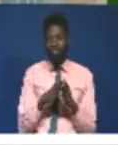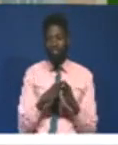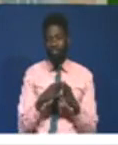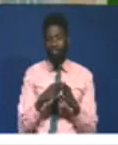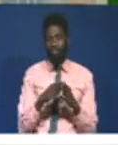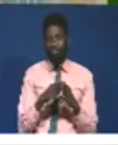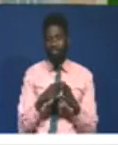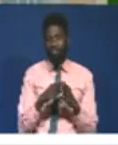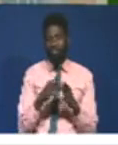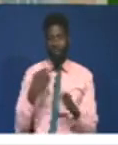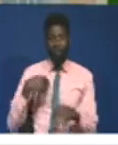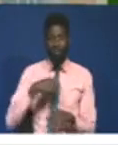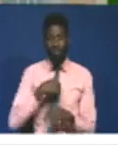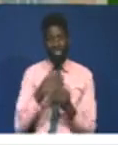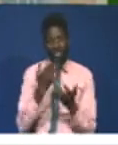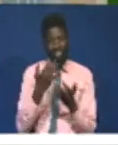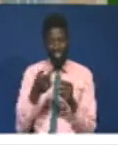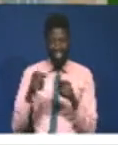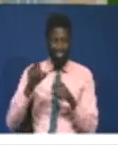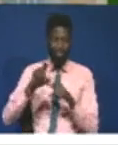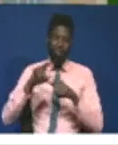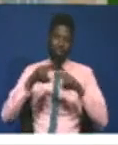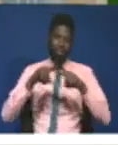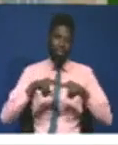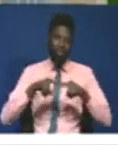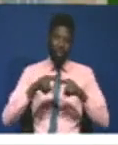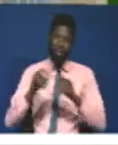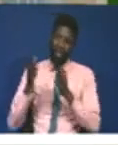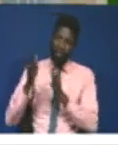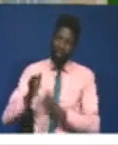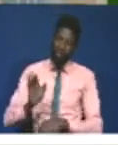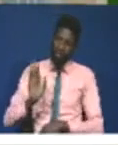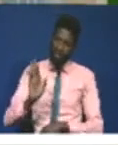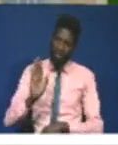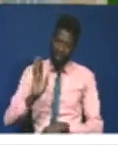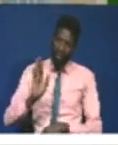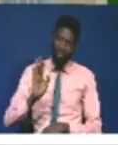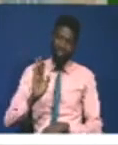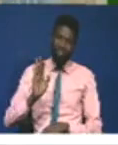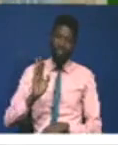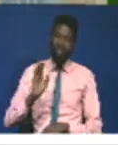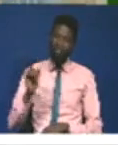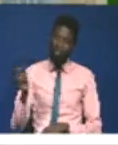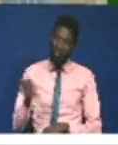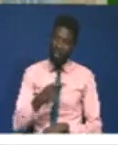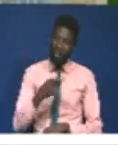we need to increase depending on the amount that a person is earning